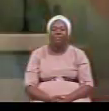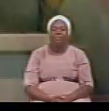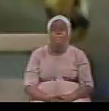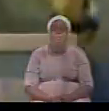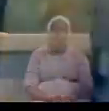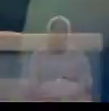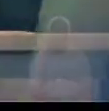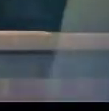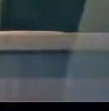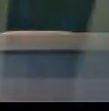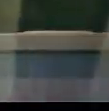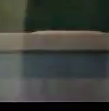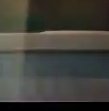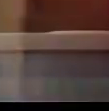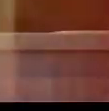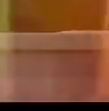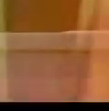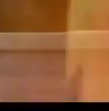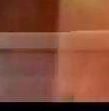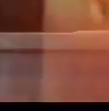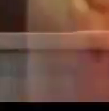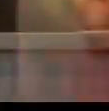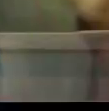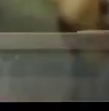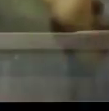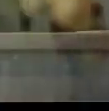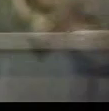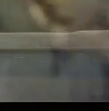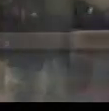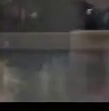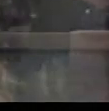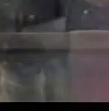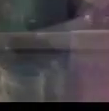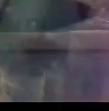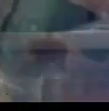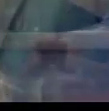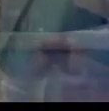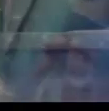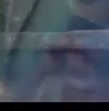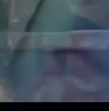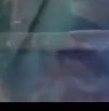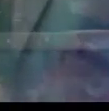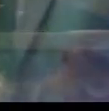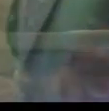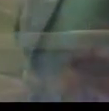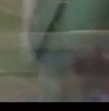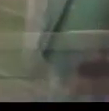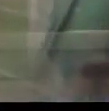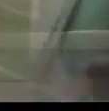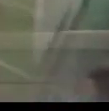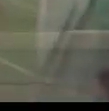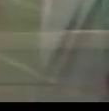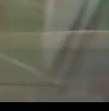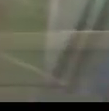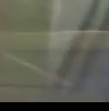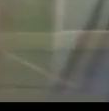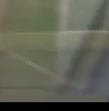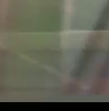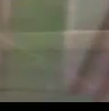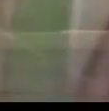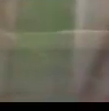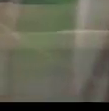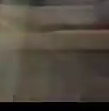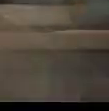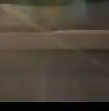Sickness, I command you, come out in Jesus' name. Blindness, deafness,